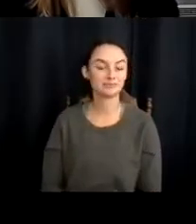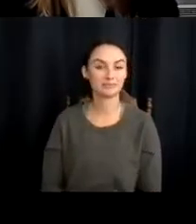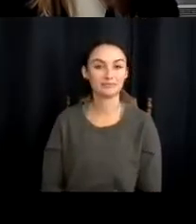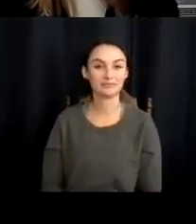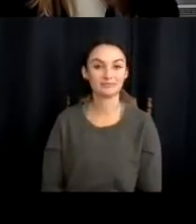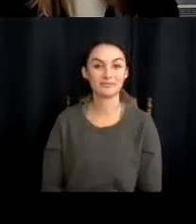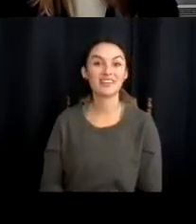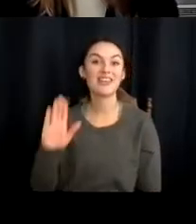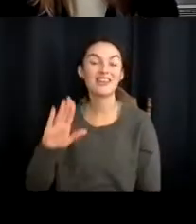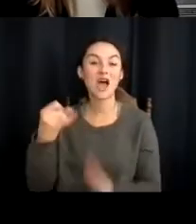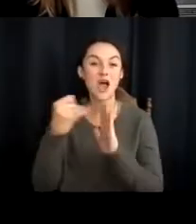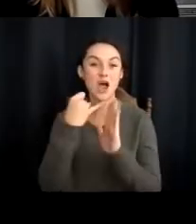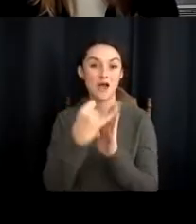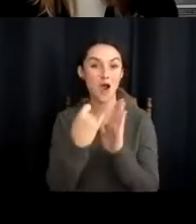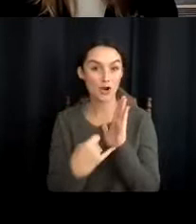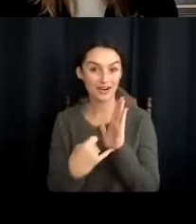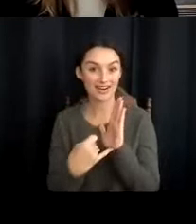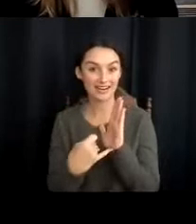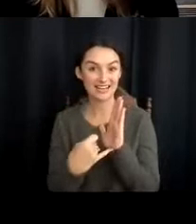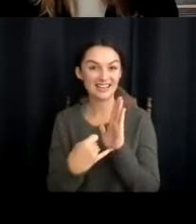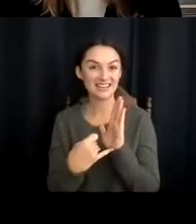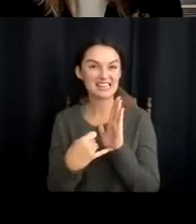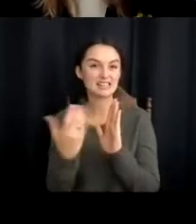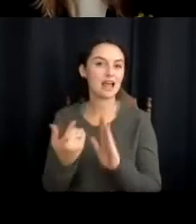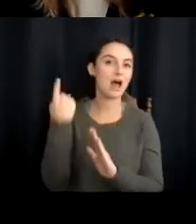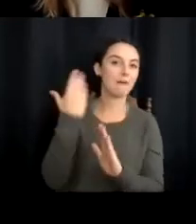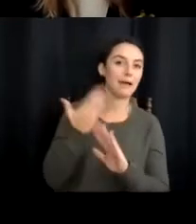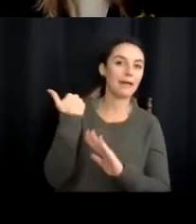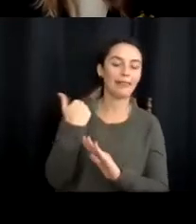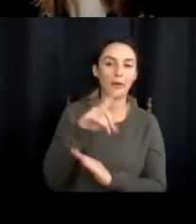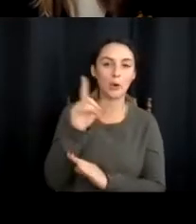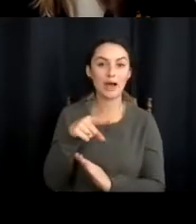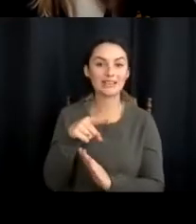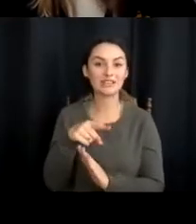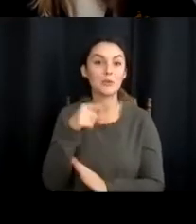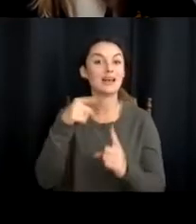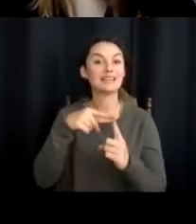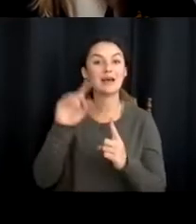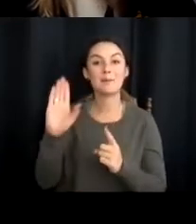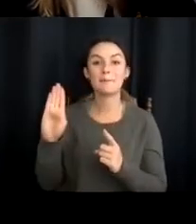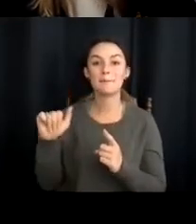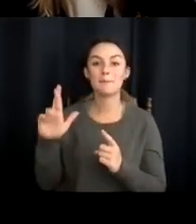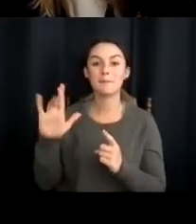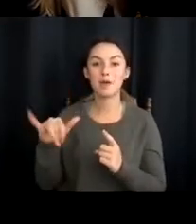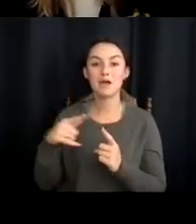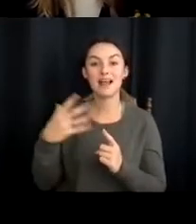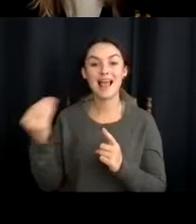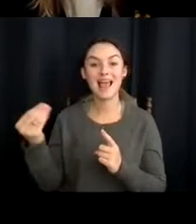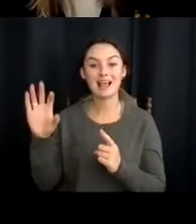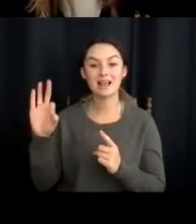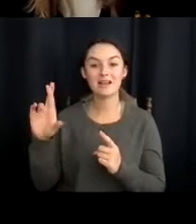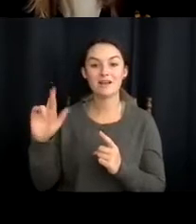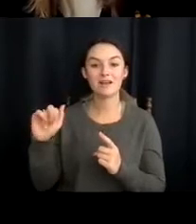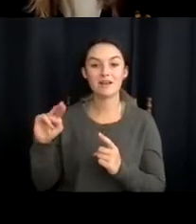your question, who painted the Rotunda murals were Barry Faulkner and Frank Schwartz. And this is another mural by